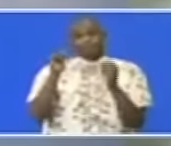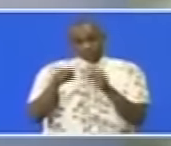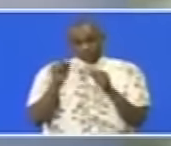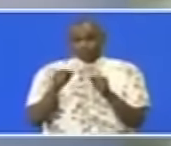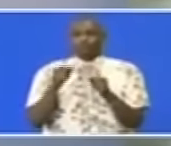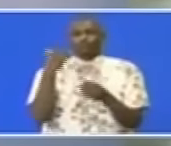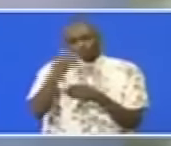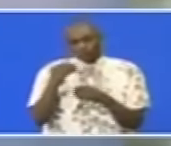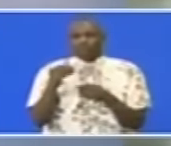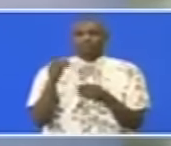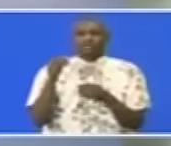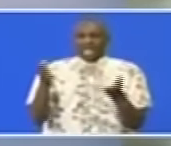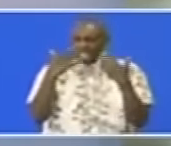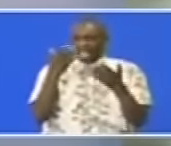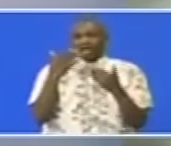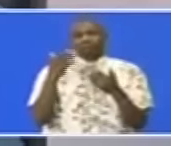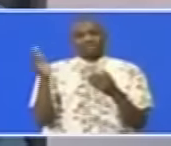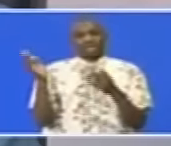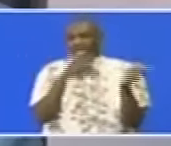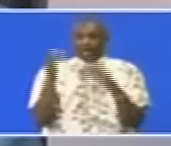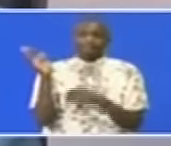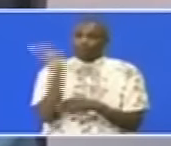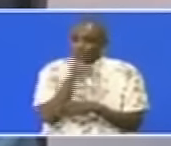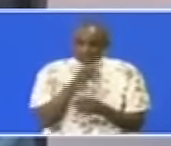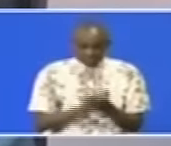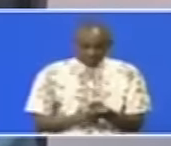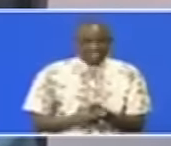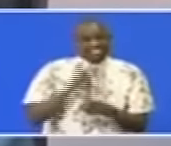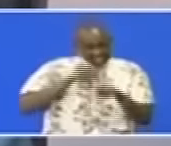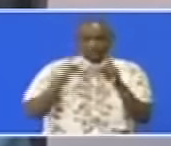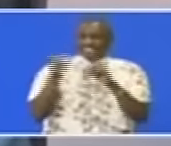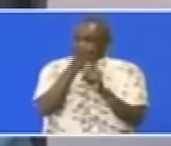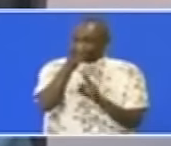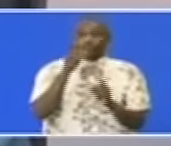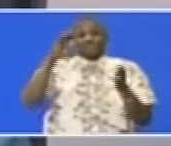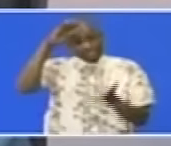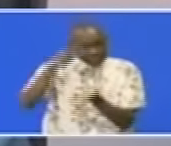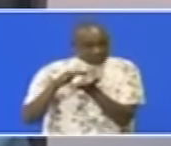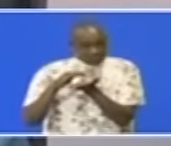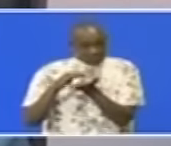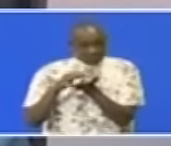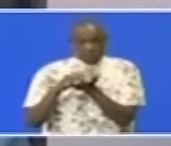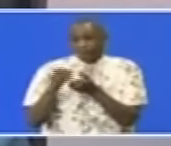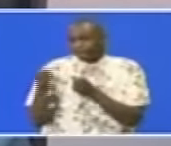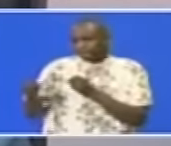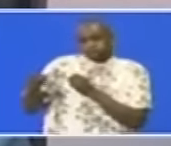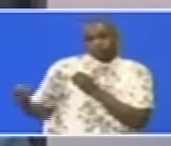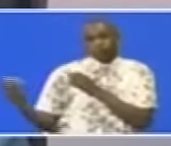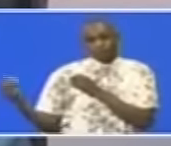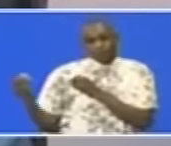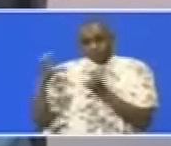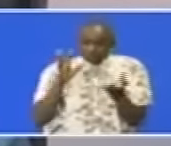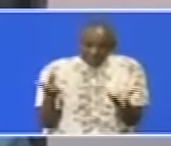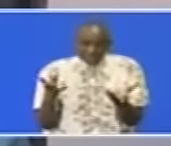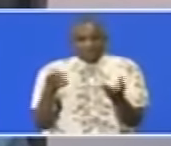carbon emissions. Once we achieve this, we'll be able to reduce carbon emission by